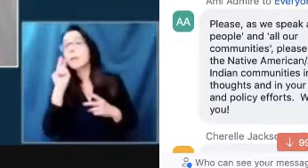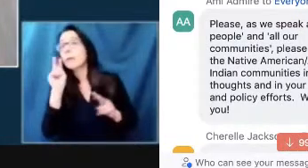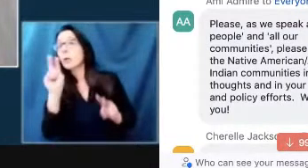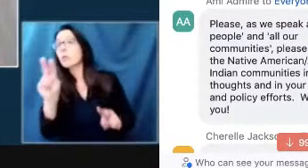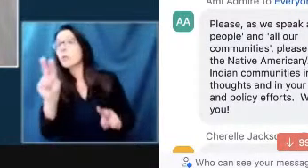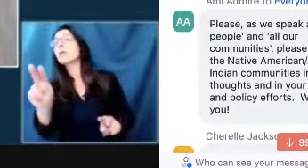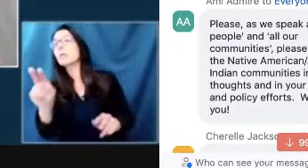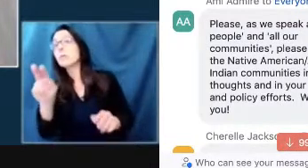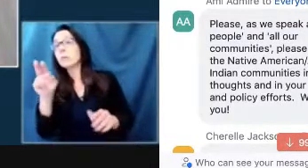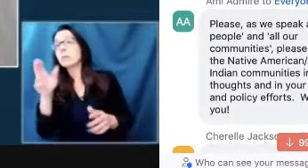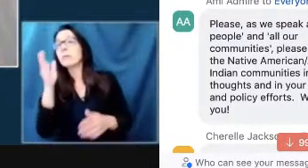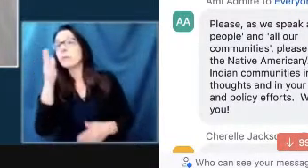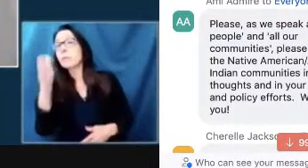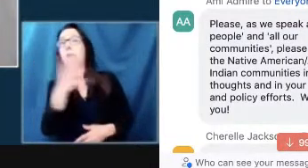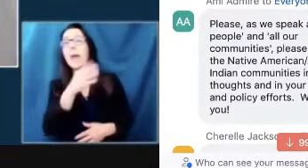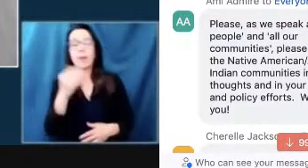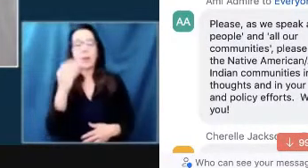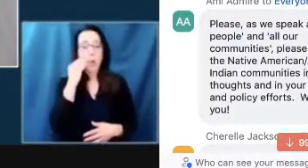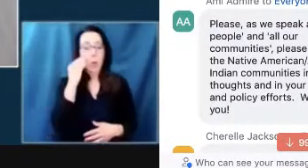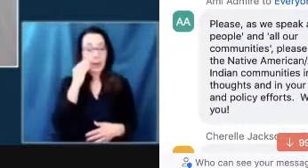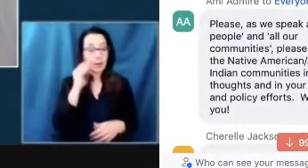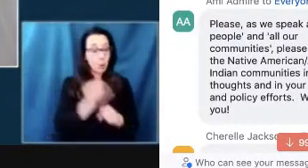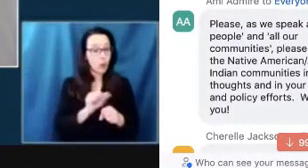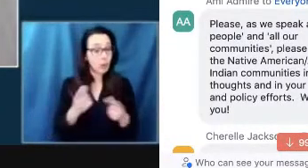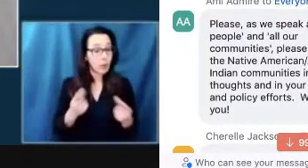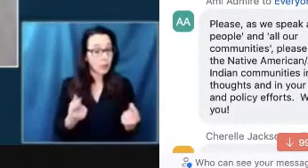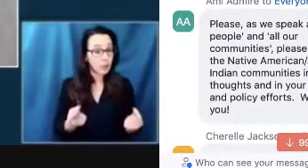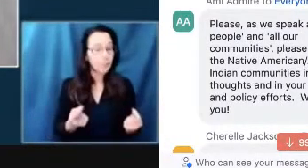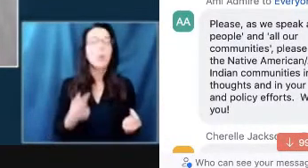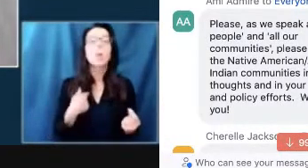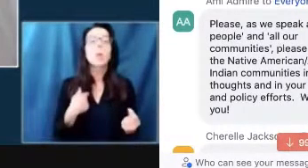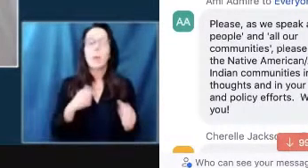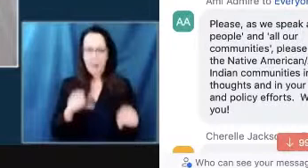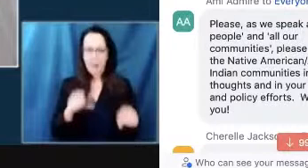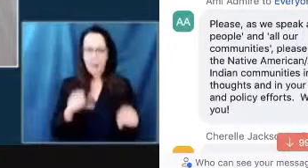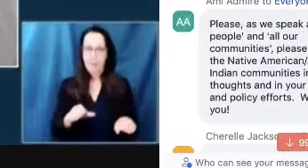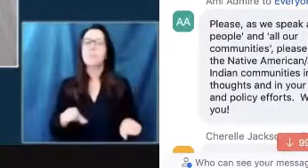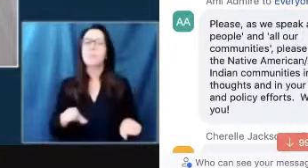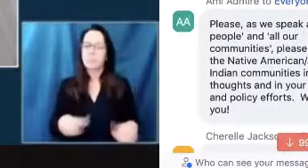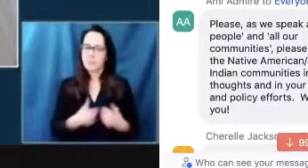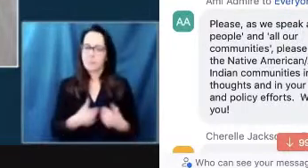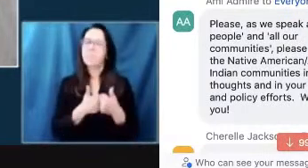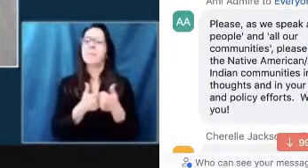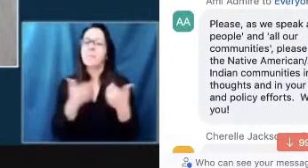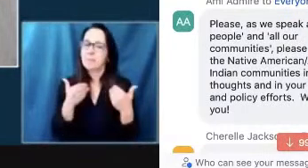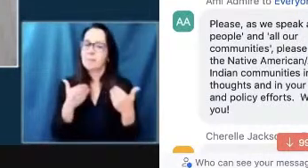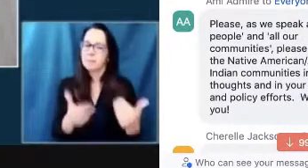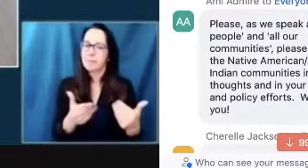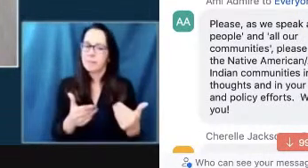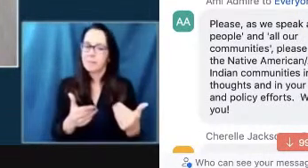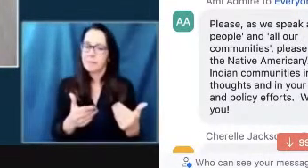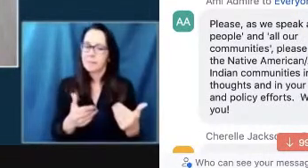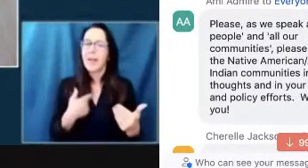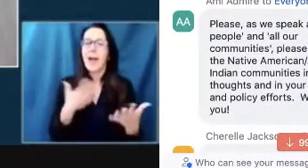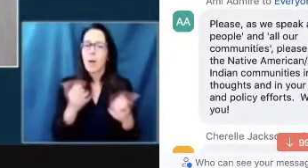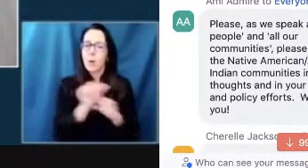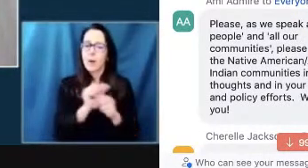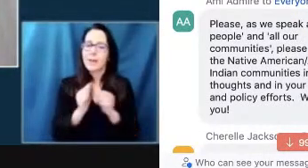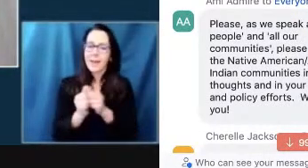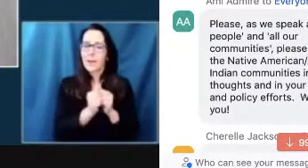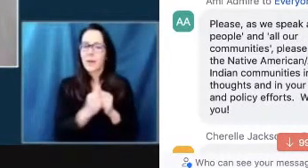can meet the challenges. I want you with me on this effort. We can do it. Thank you.